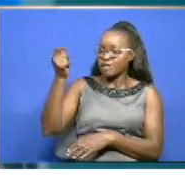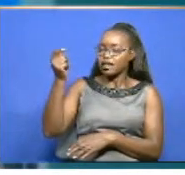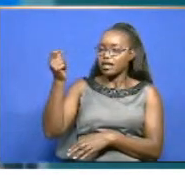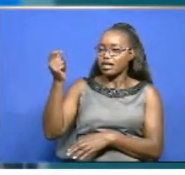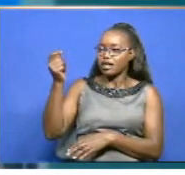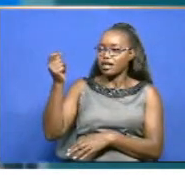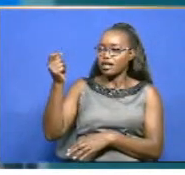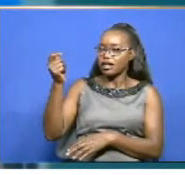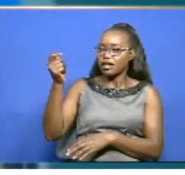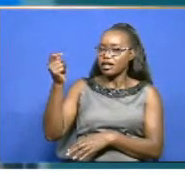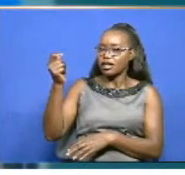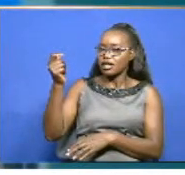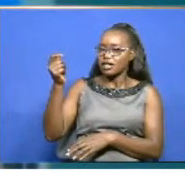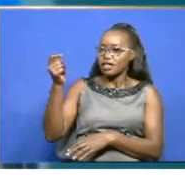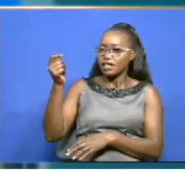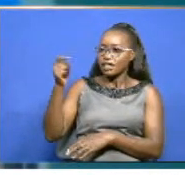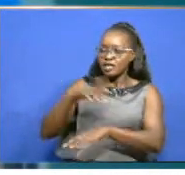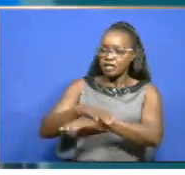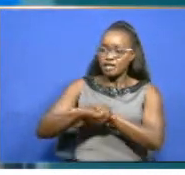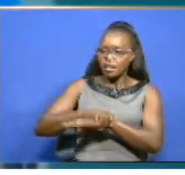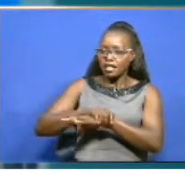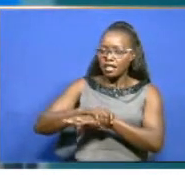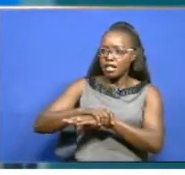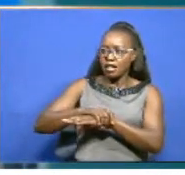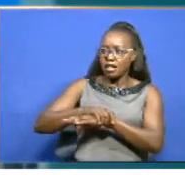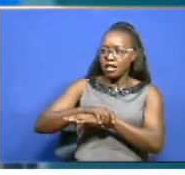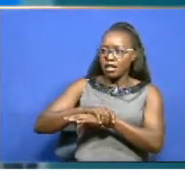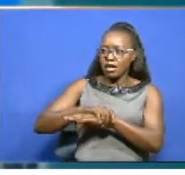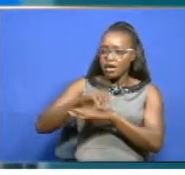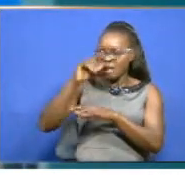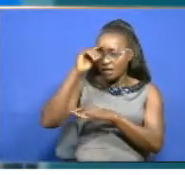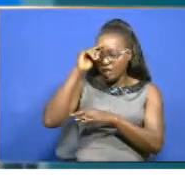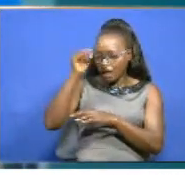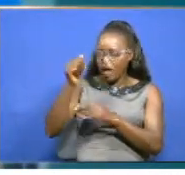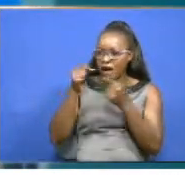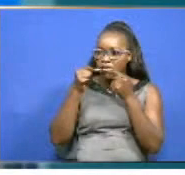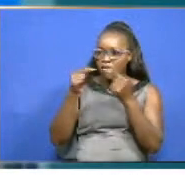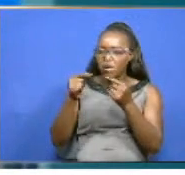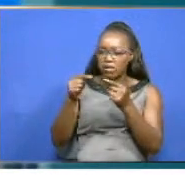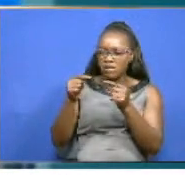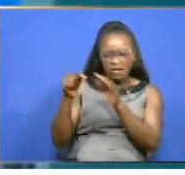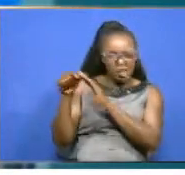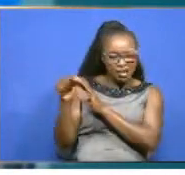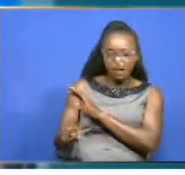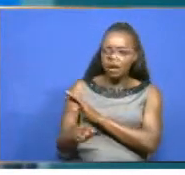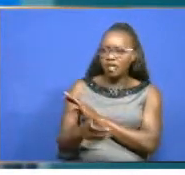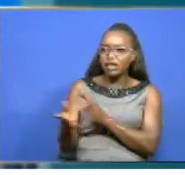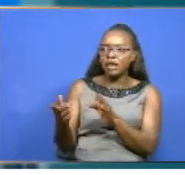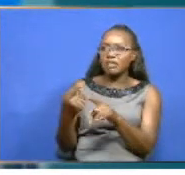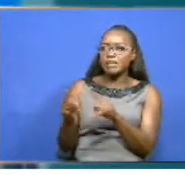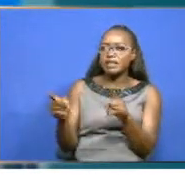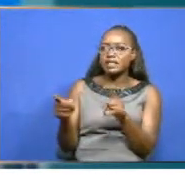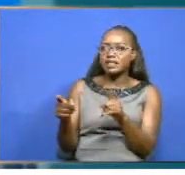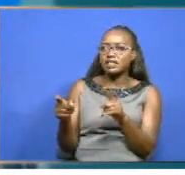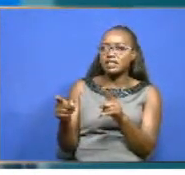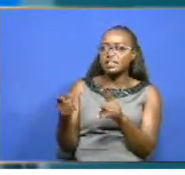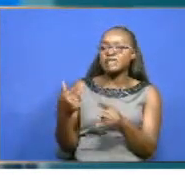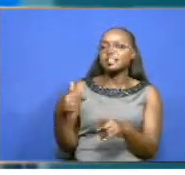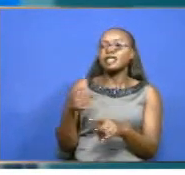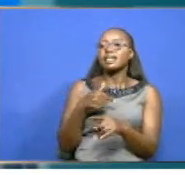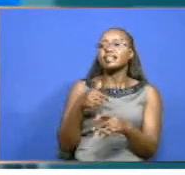of getting intelligence at the very, very, very local. But if it becomes us versus